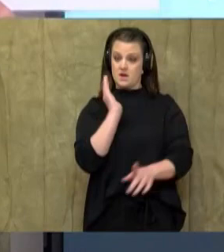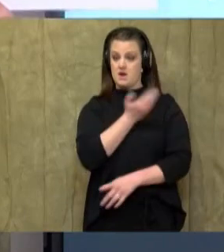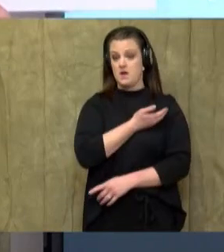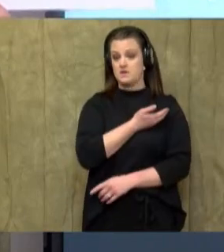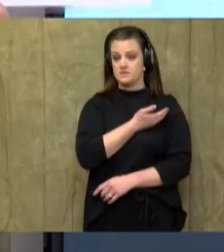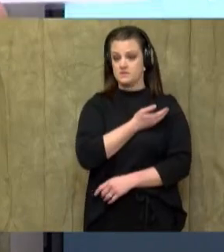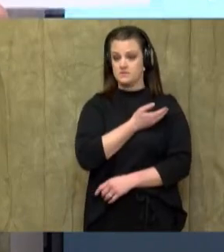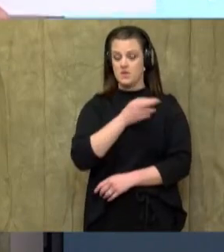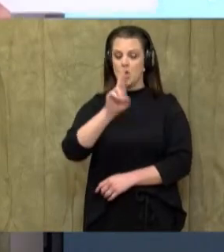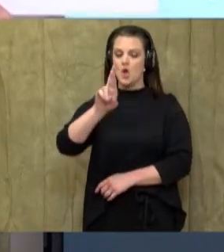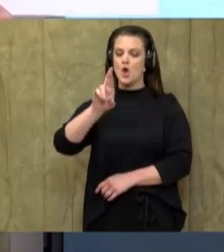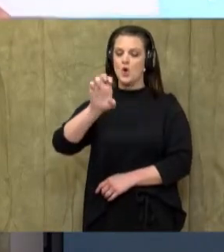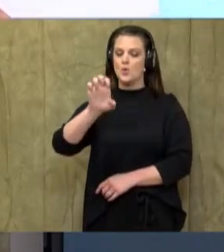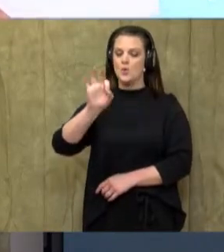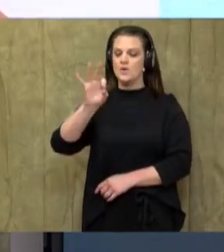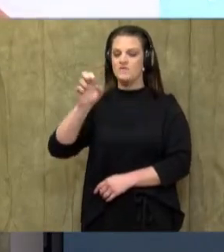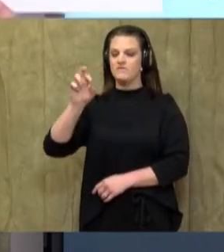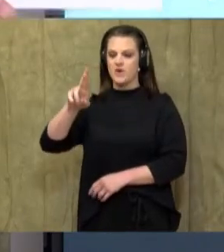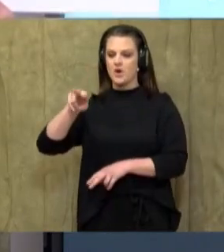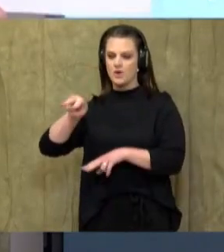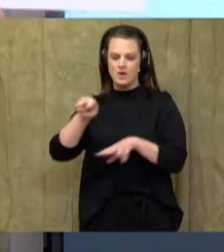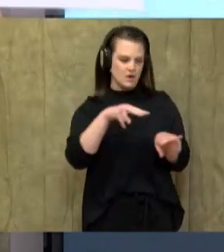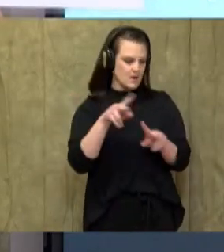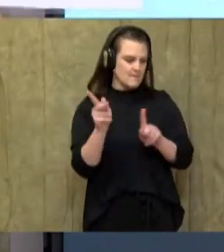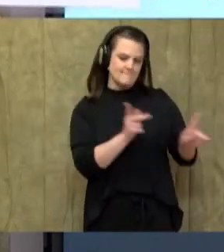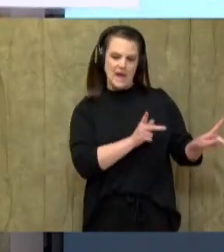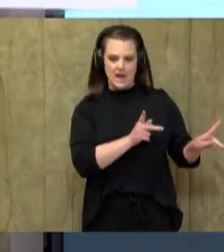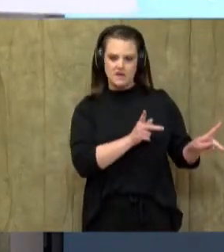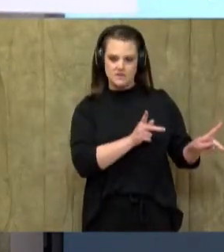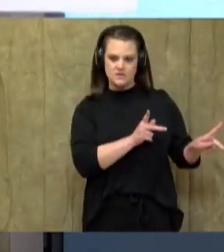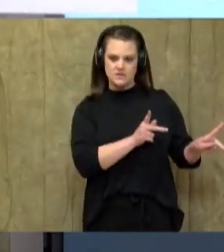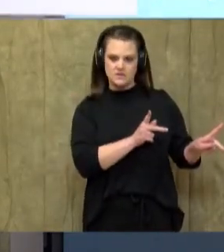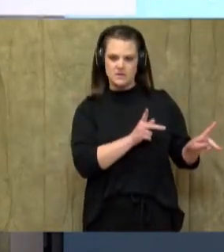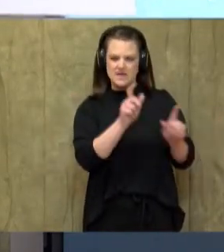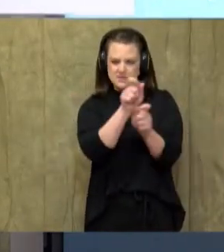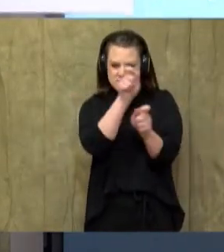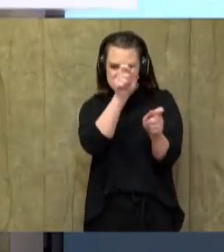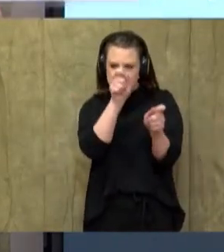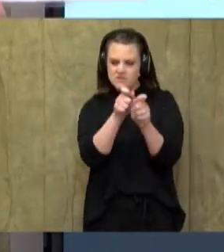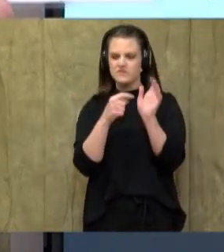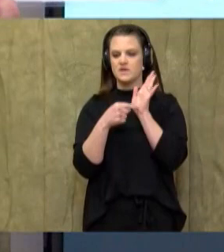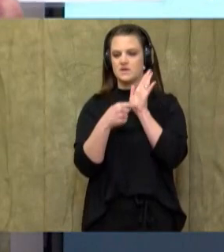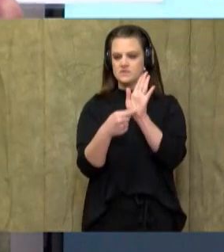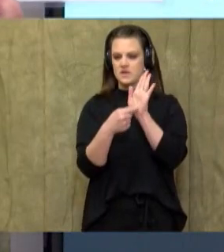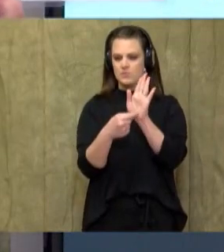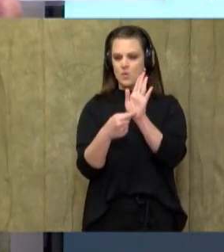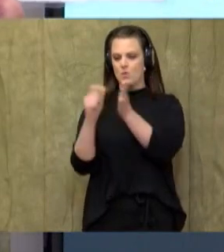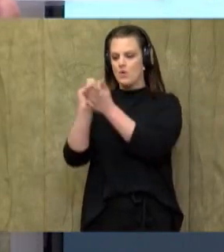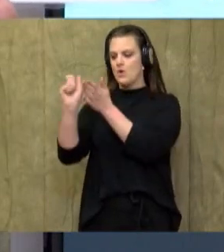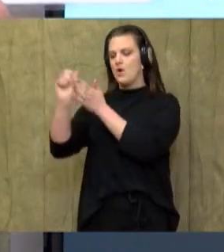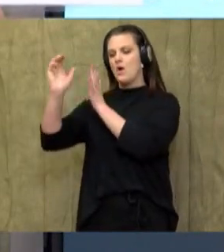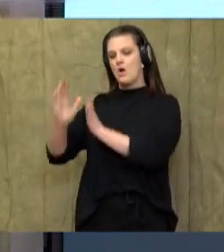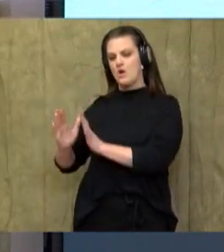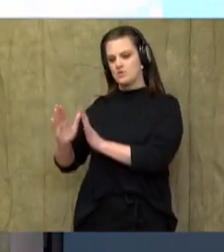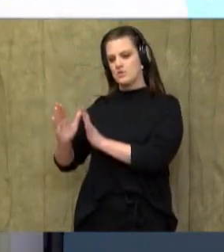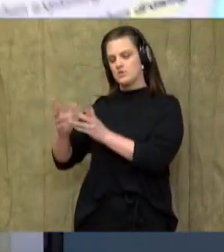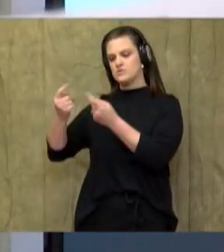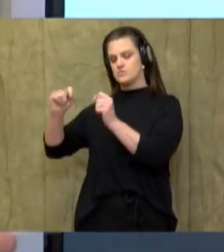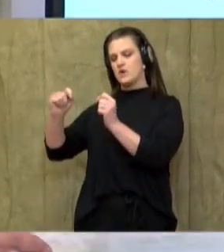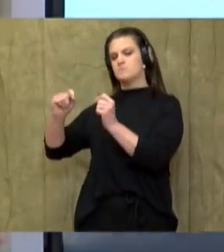to refer back to the text and those specific examples that the author is giving us.